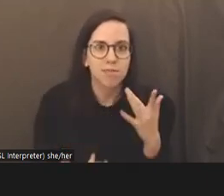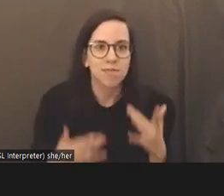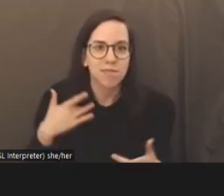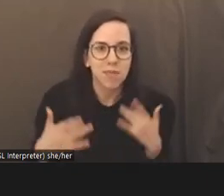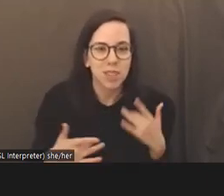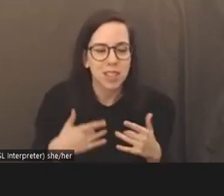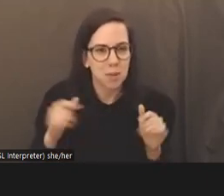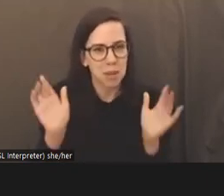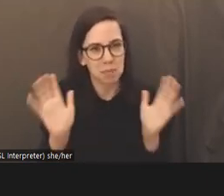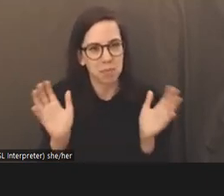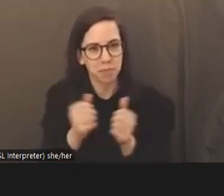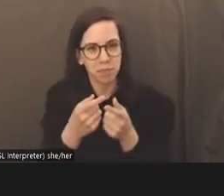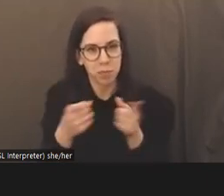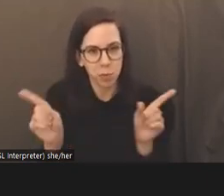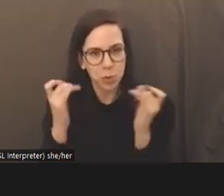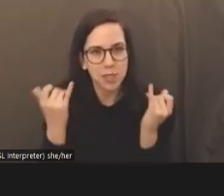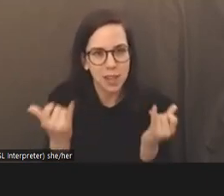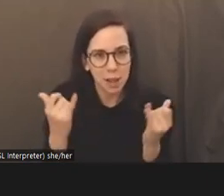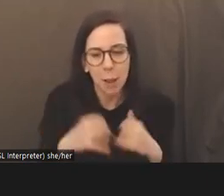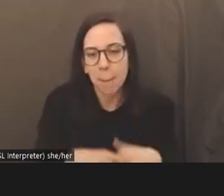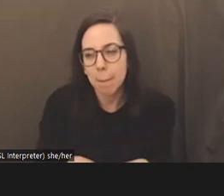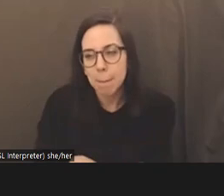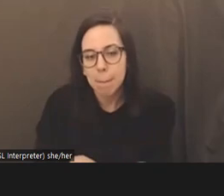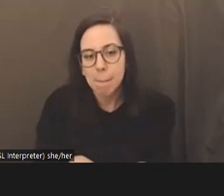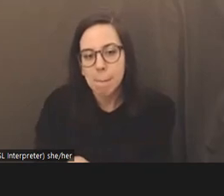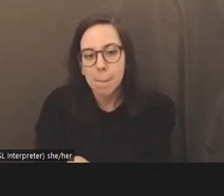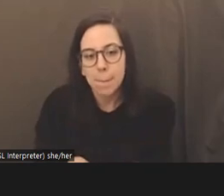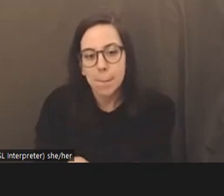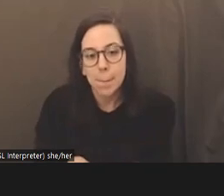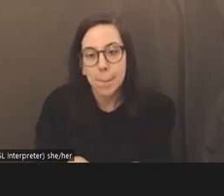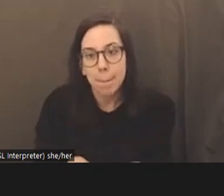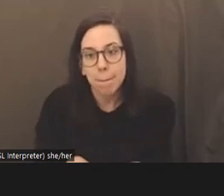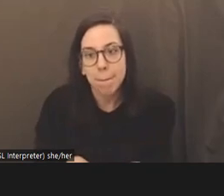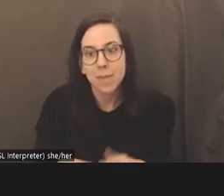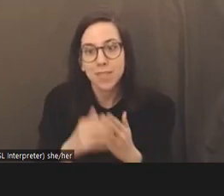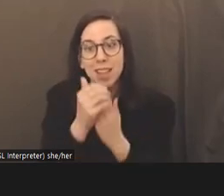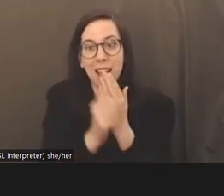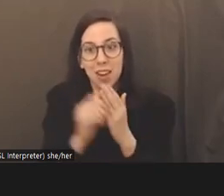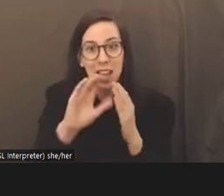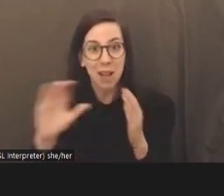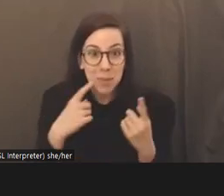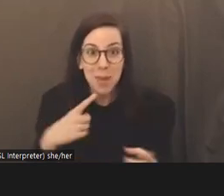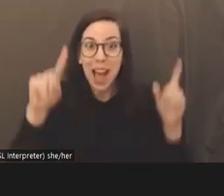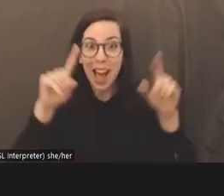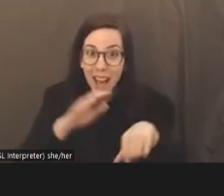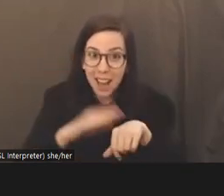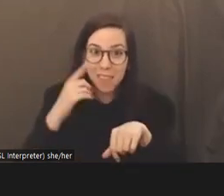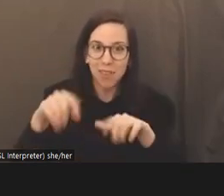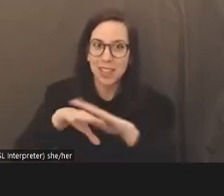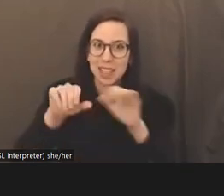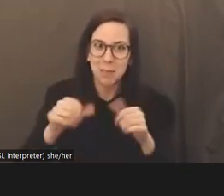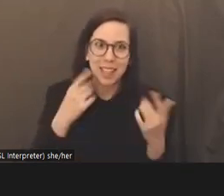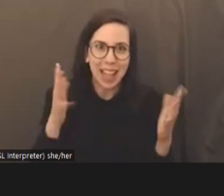speaking with you all here today. Auto-generated captioning has been turned on for accessibility. We're happy this